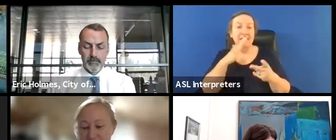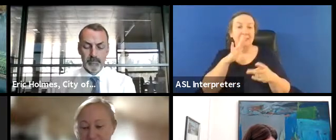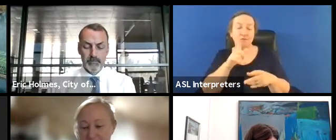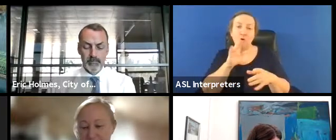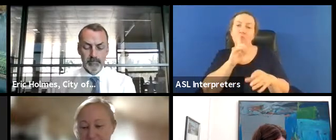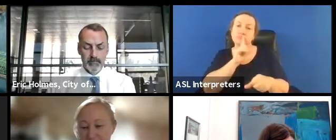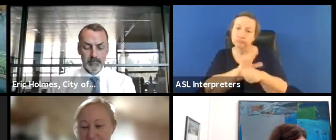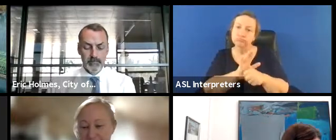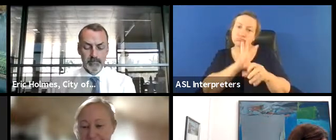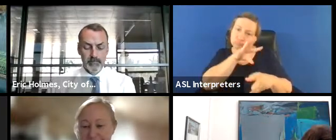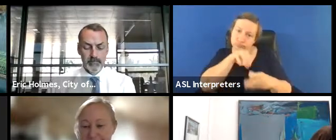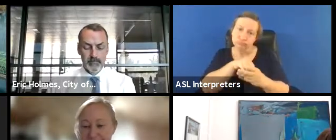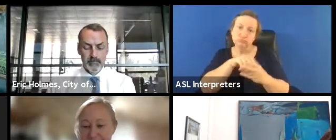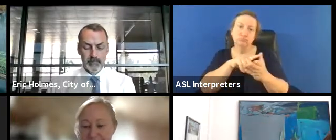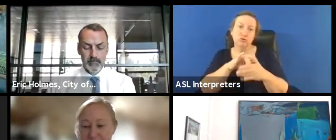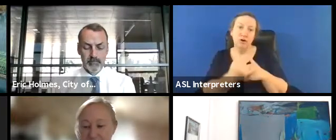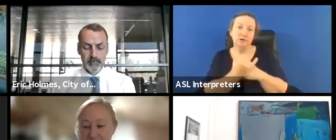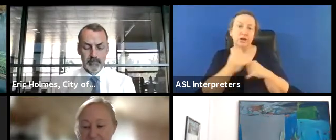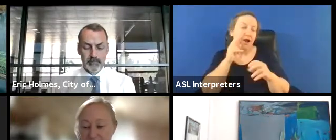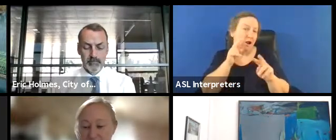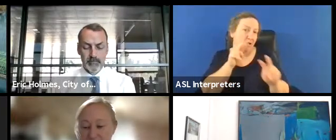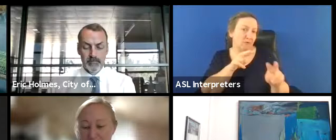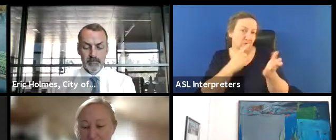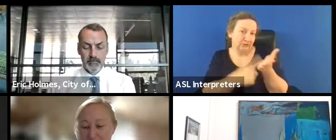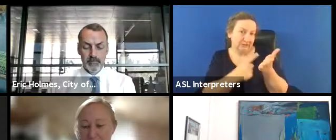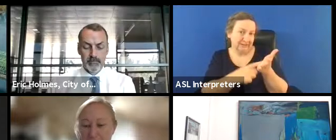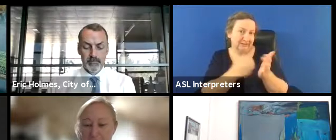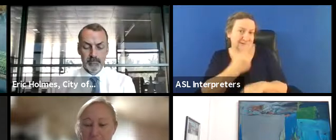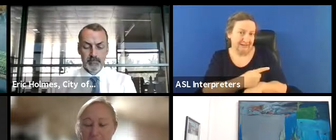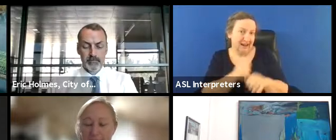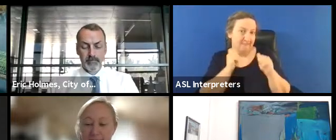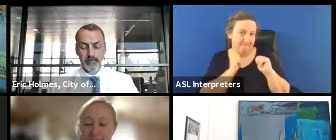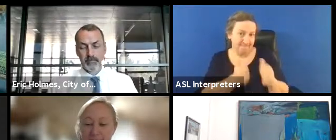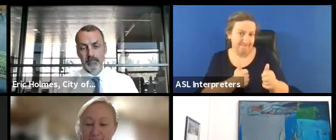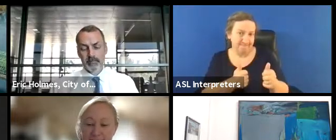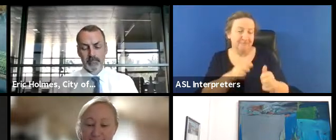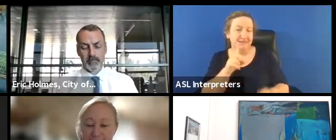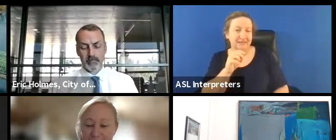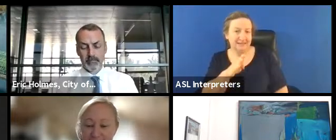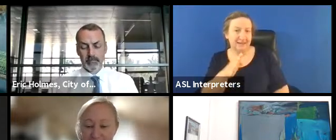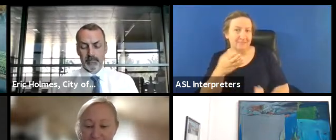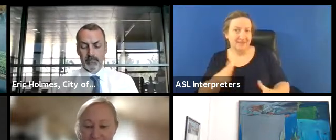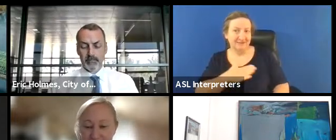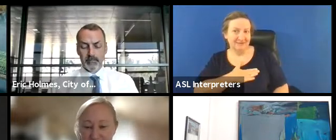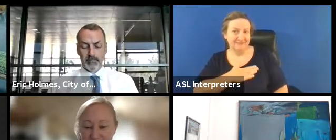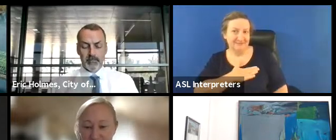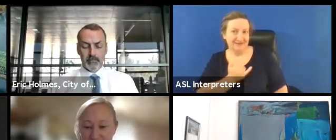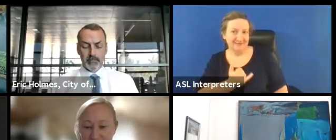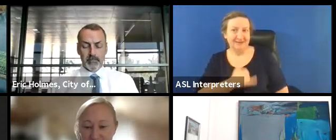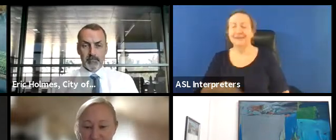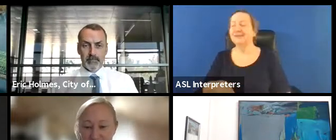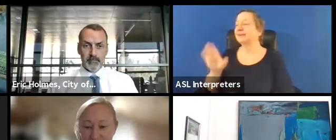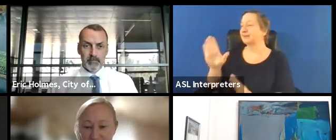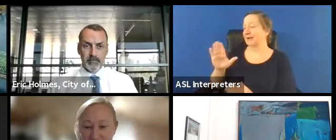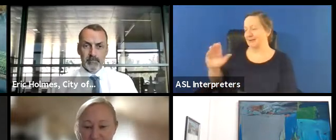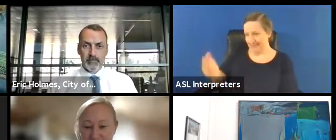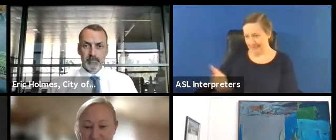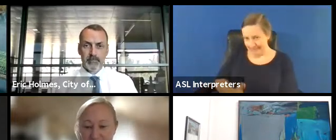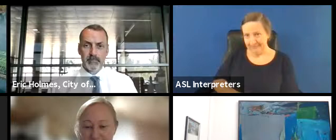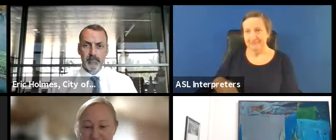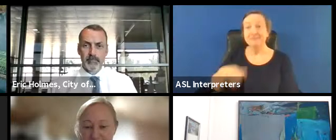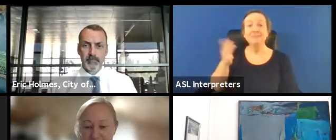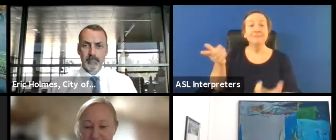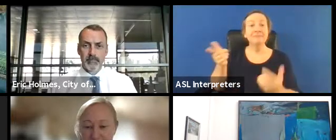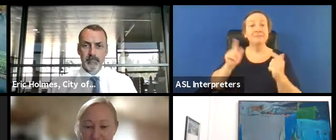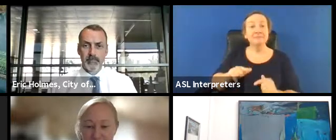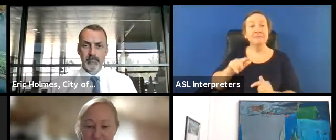to the project. And I'm looking forward to the discussion today. So, Deb, that's all from me for now. Great, and welcome. So